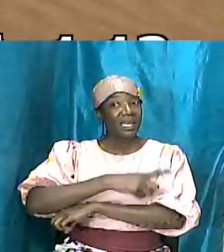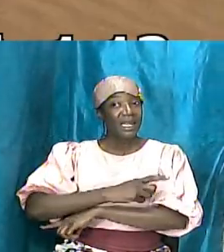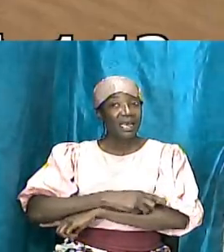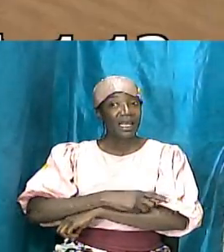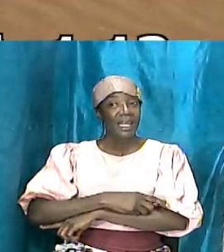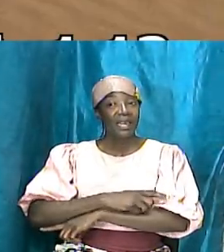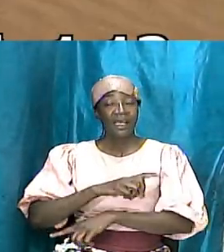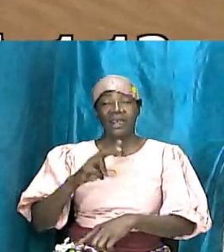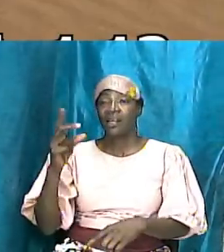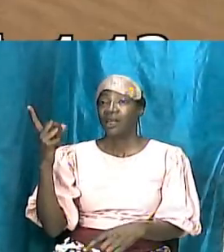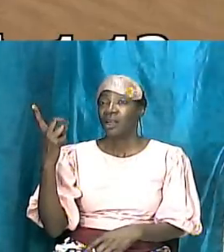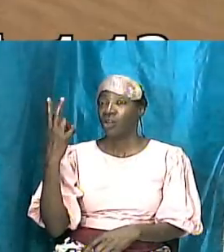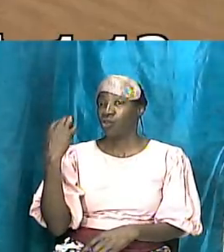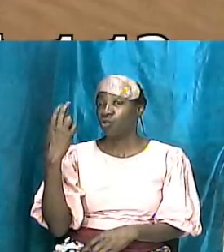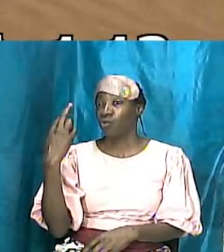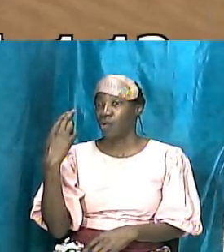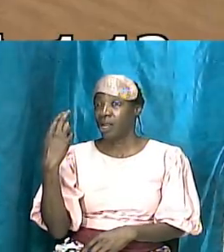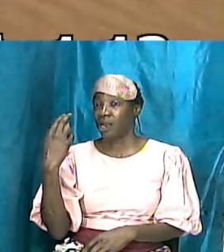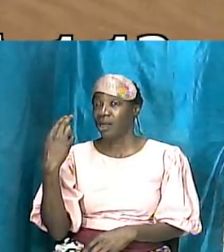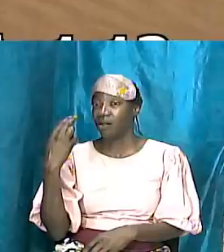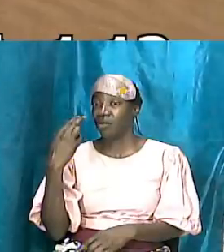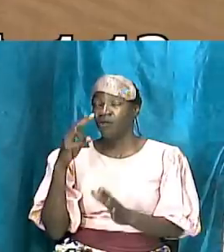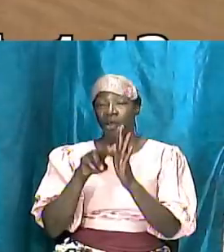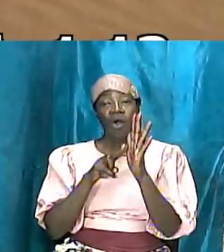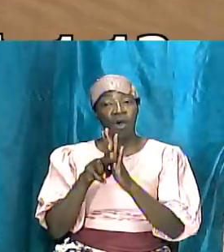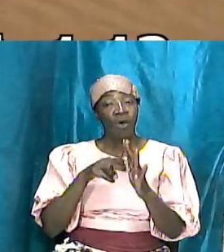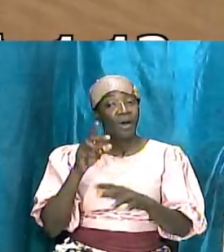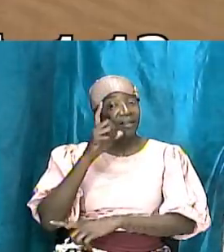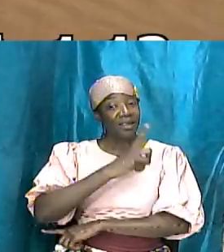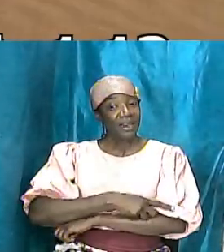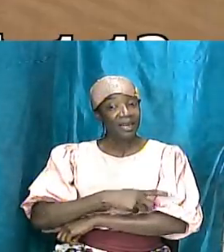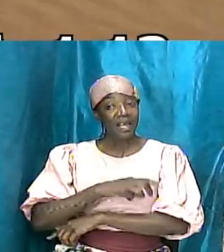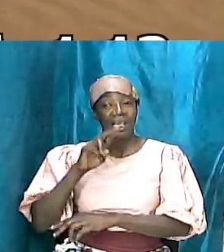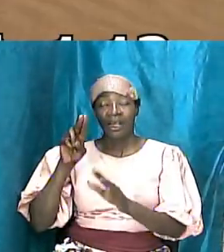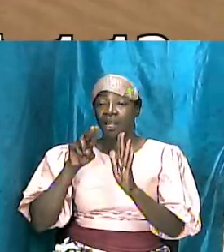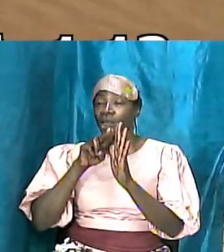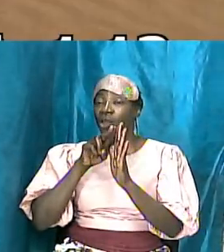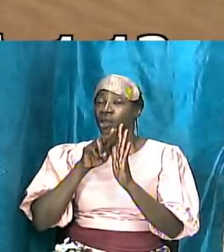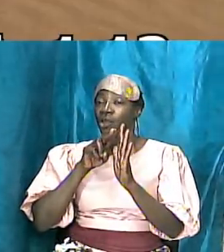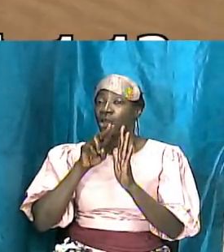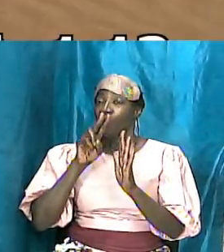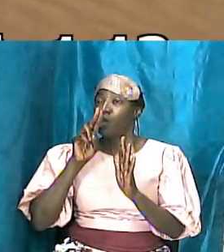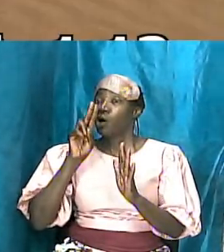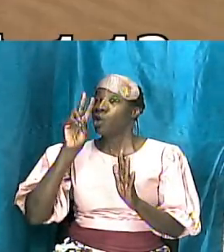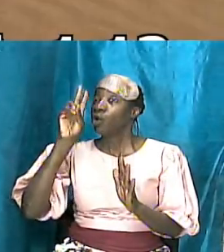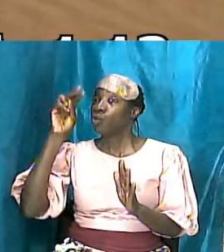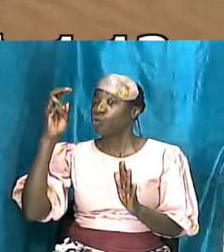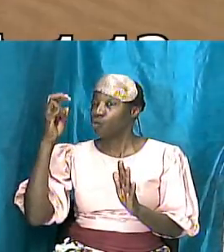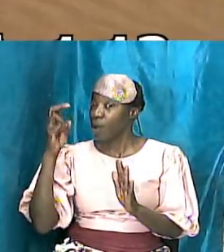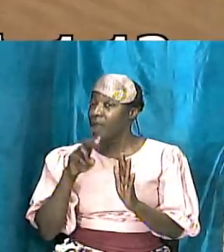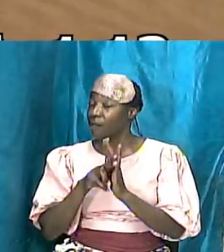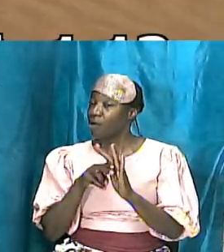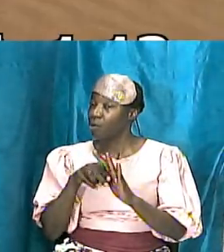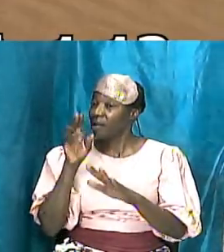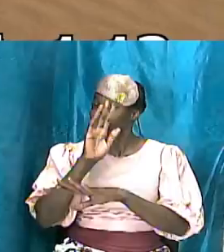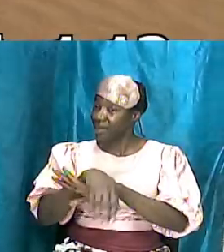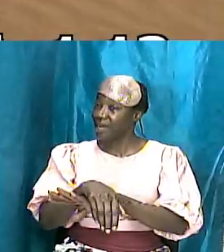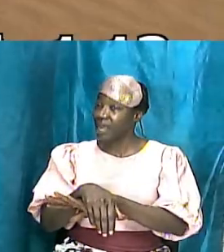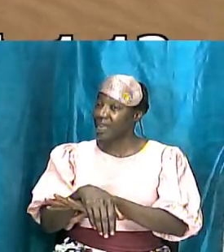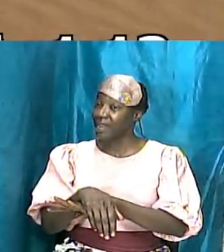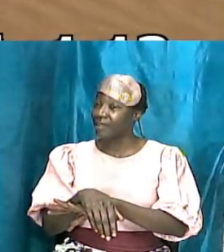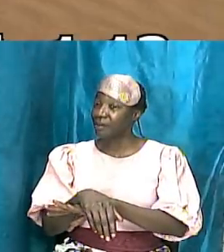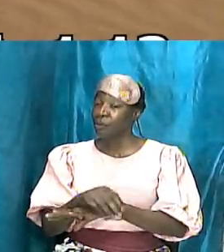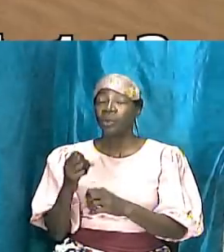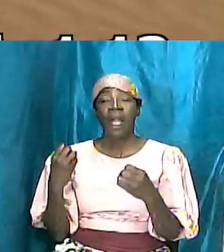know, 12 hours in the day and 12 hours in the night. And we want to work when it is daytime. We want to say. So